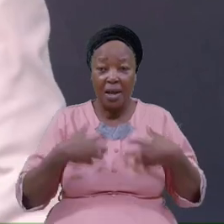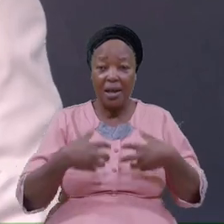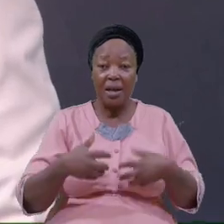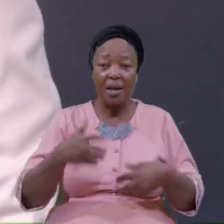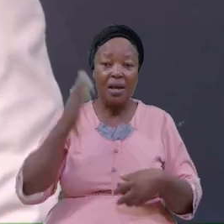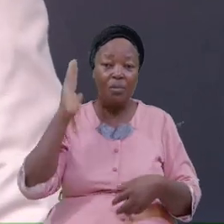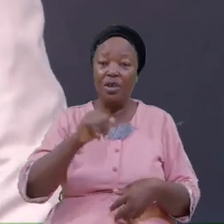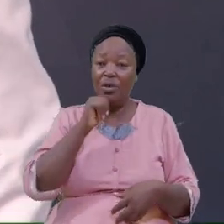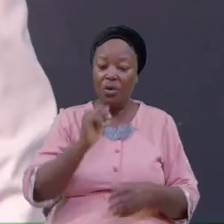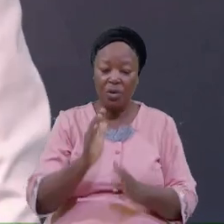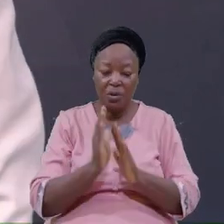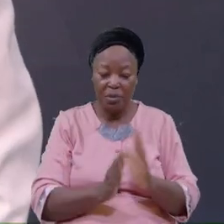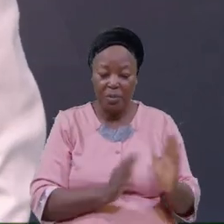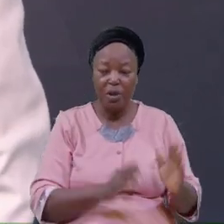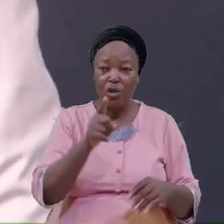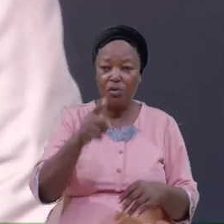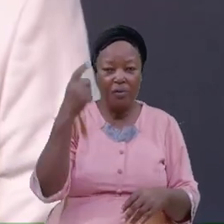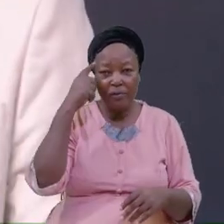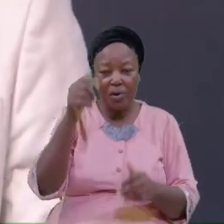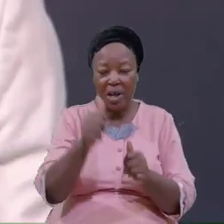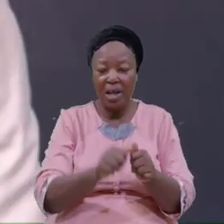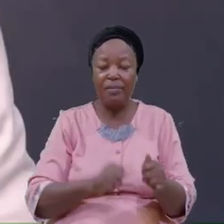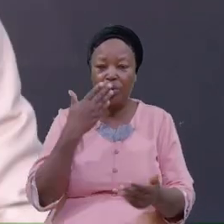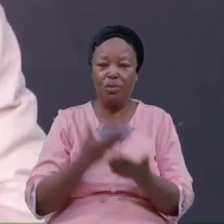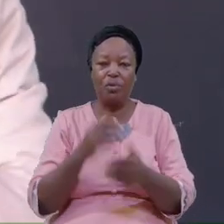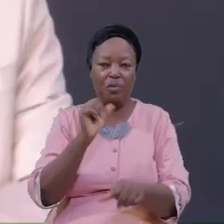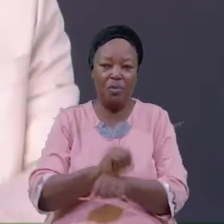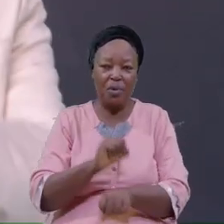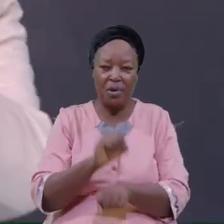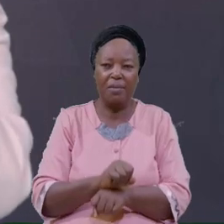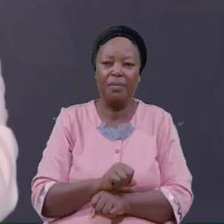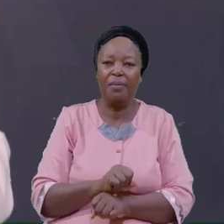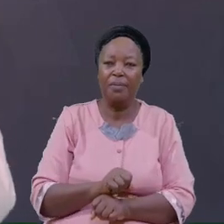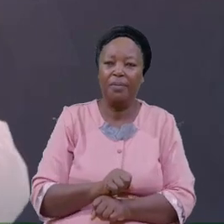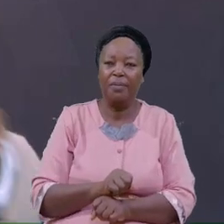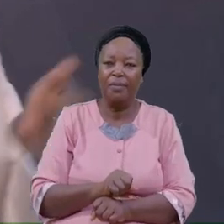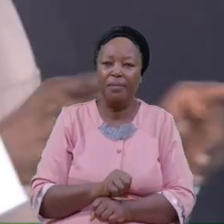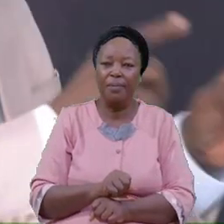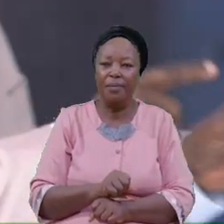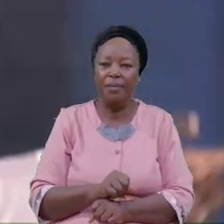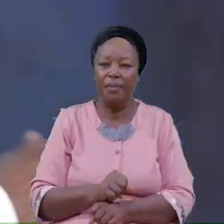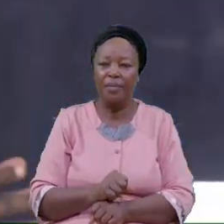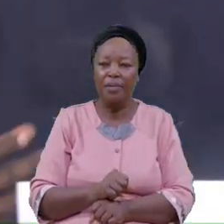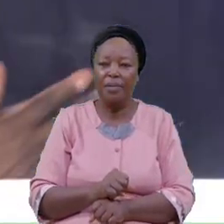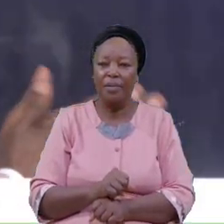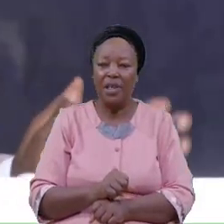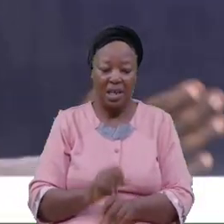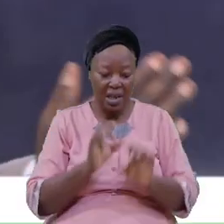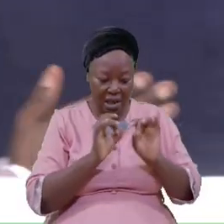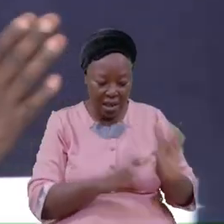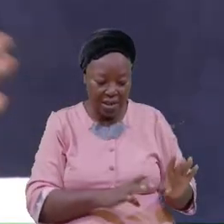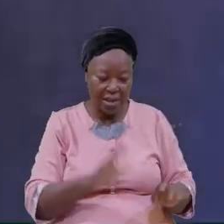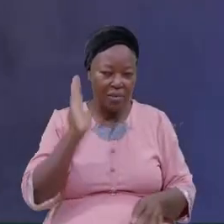you for every good work. La colère ne va pas te préparer pour que tu sois prêt à toute bonne œuvre. Animosity will not prepare you